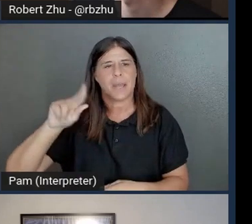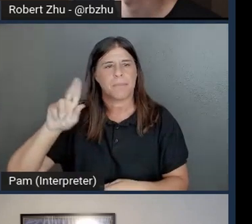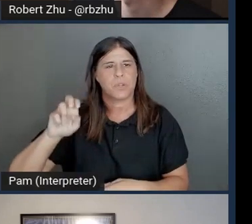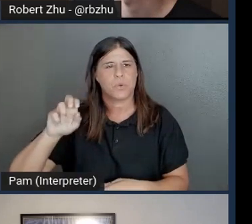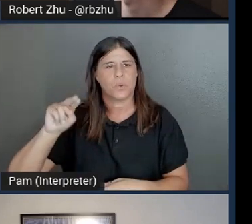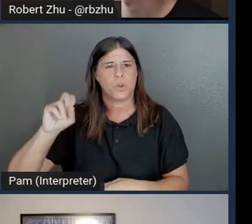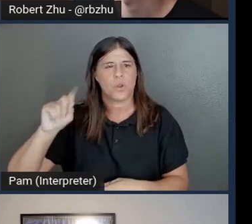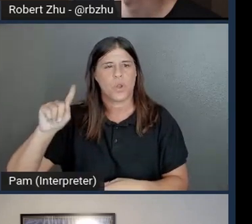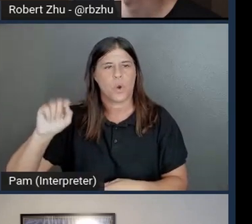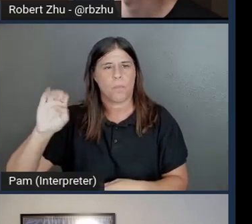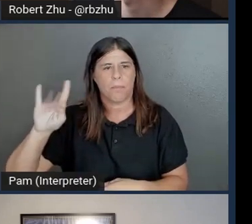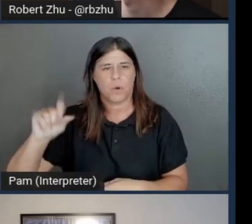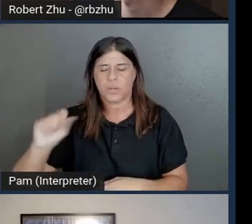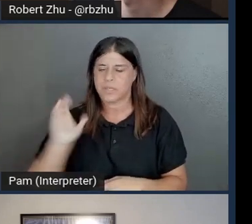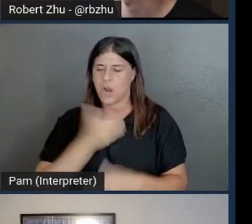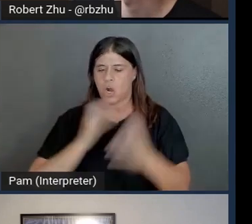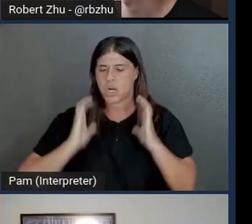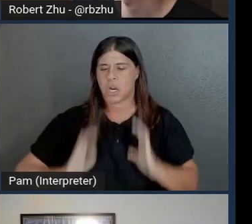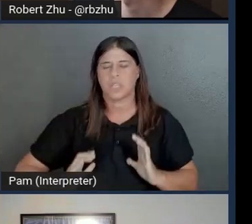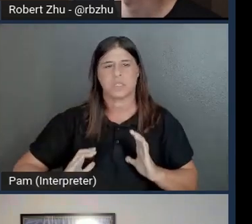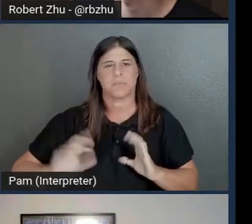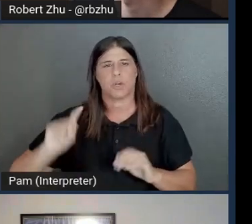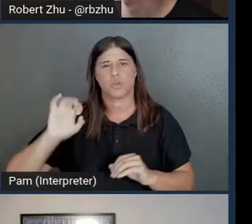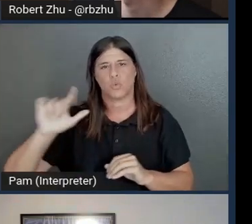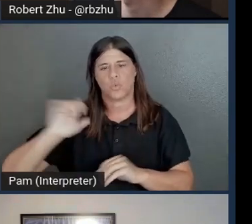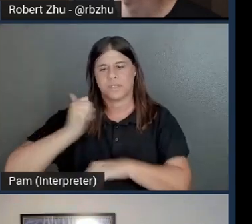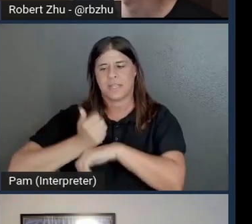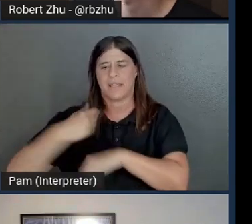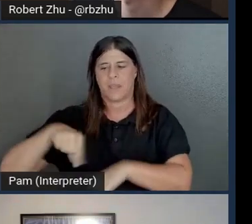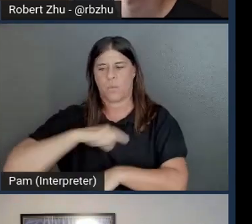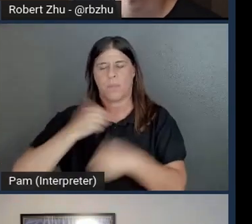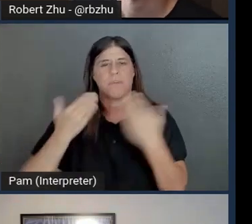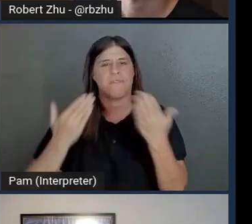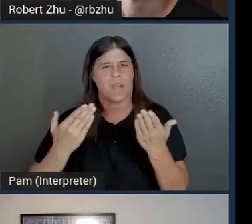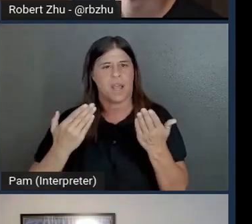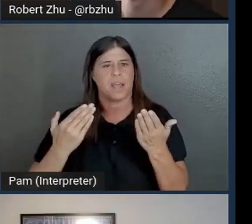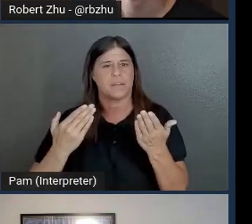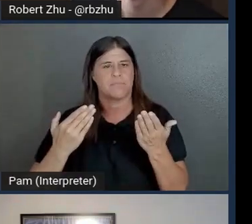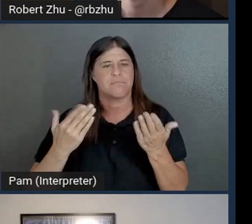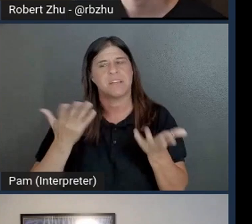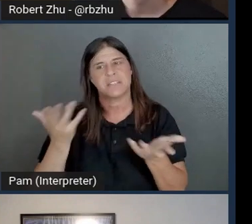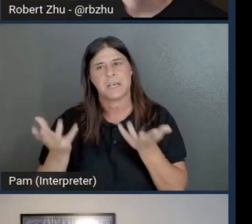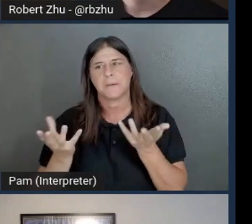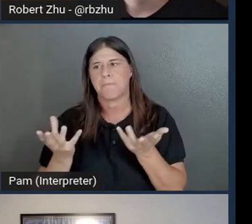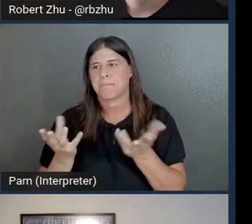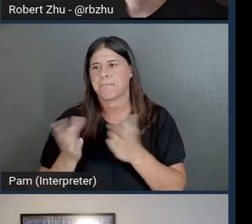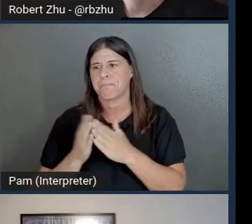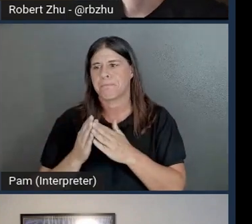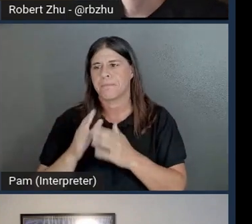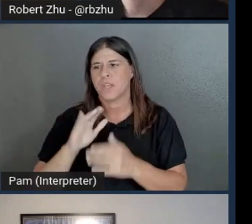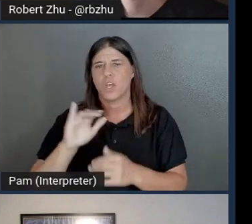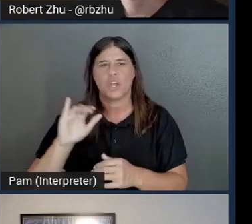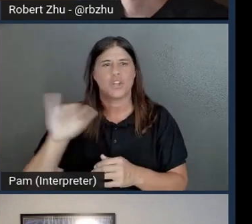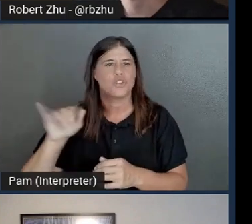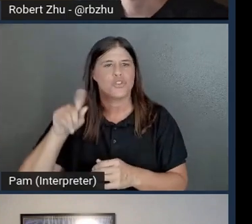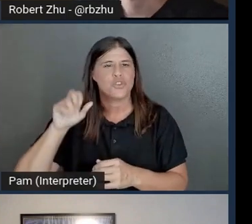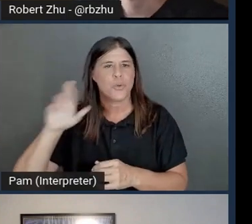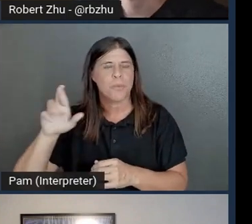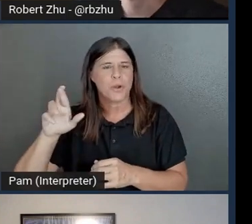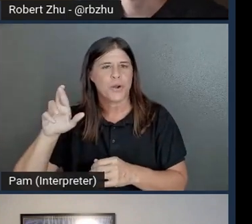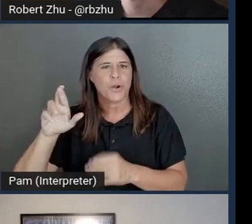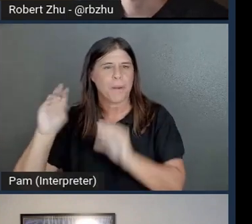our customer tool set that we provide. It's provided as a set of Jupyter Magics, if you're familiar with that. So